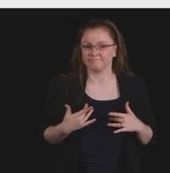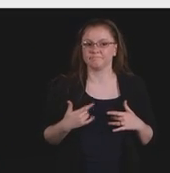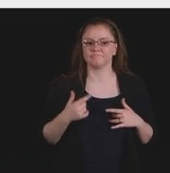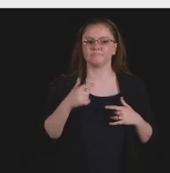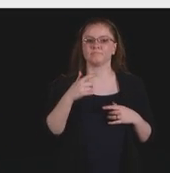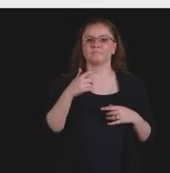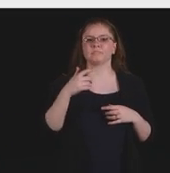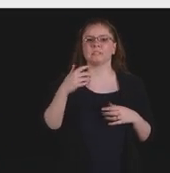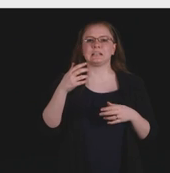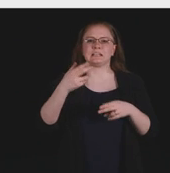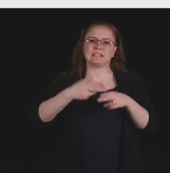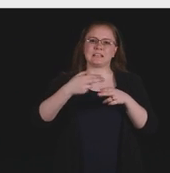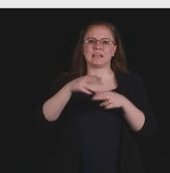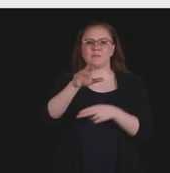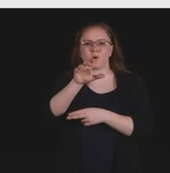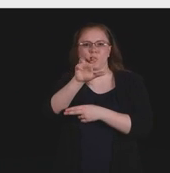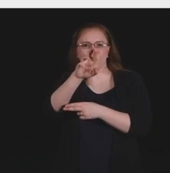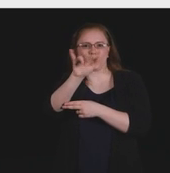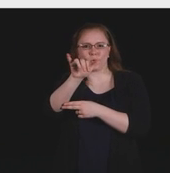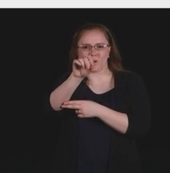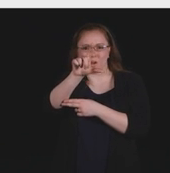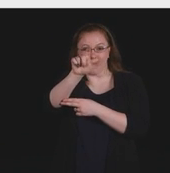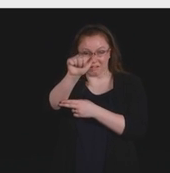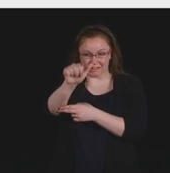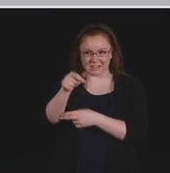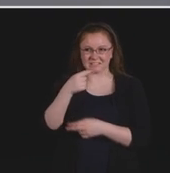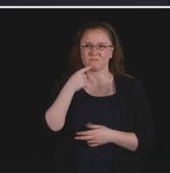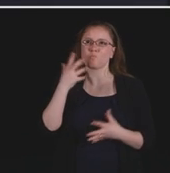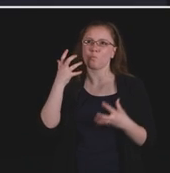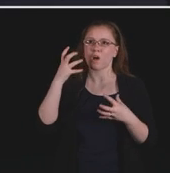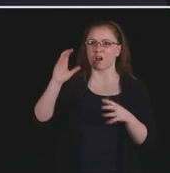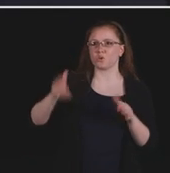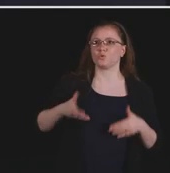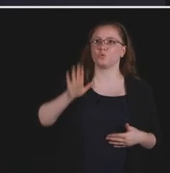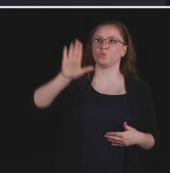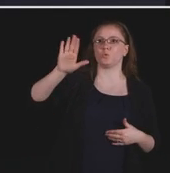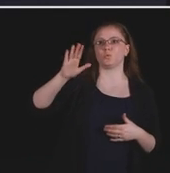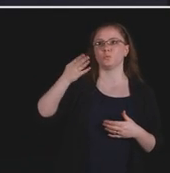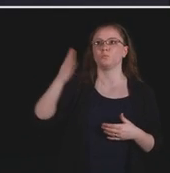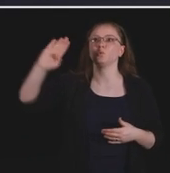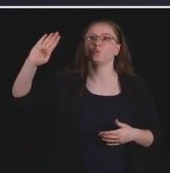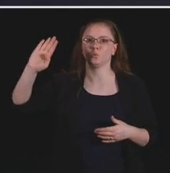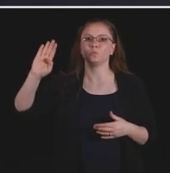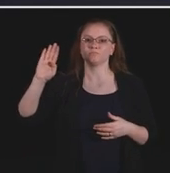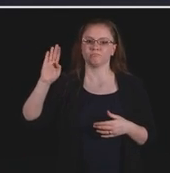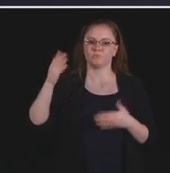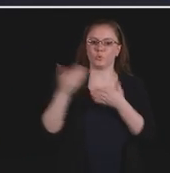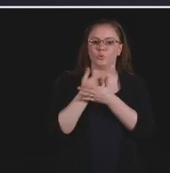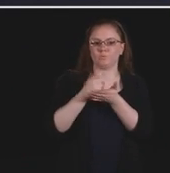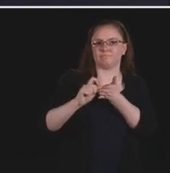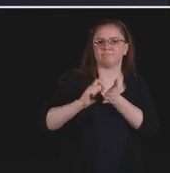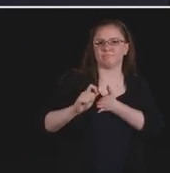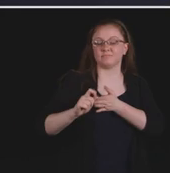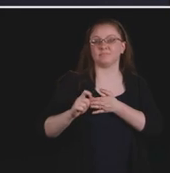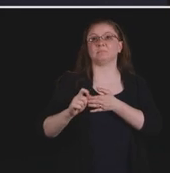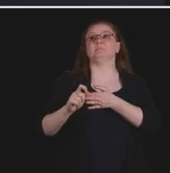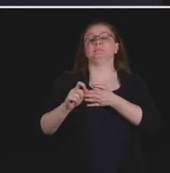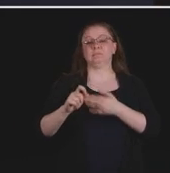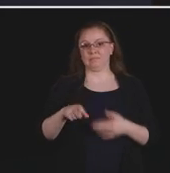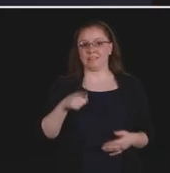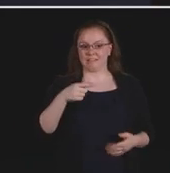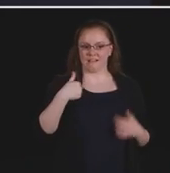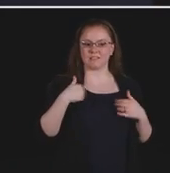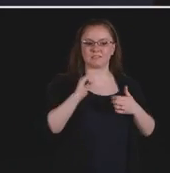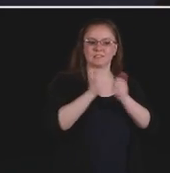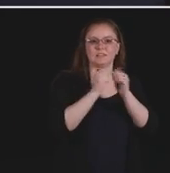discovery. They had a contest all over the world to give some names for this blue, because they didn't